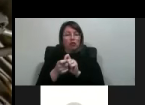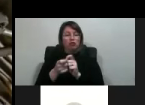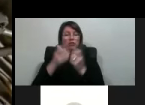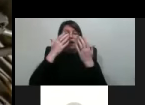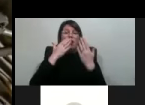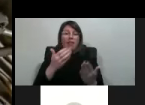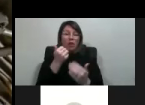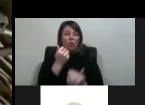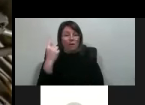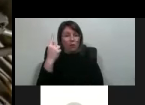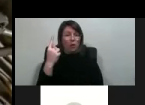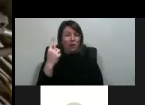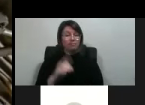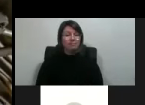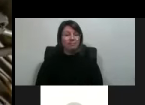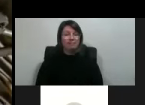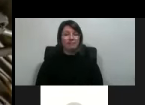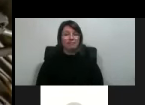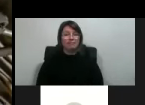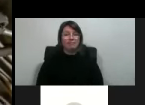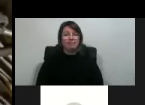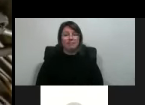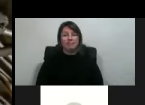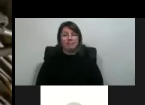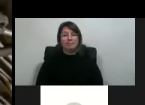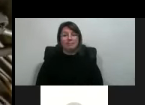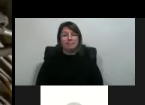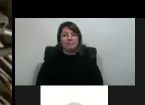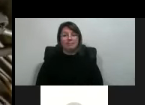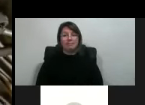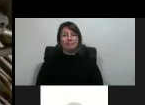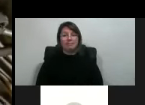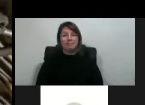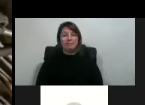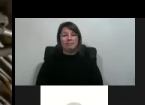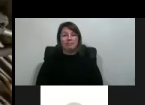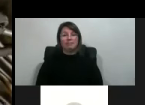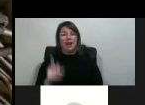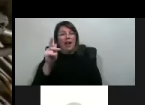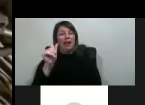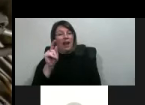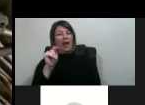thank you, everyone. Thanks all.